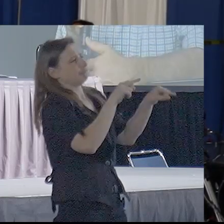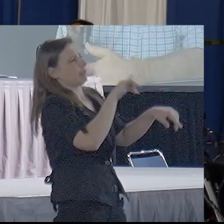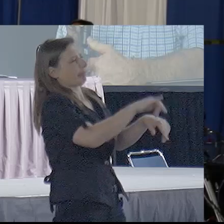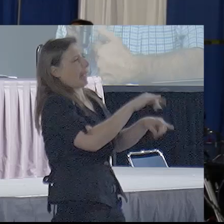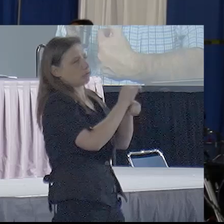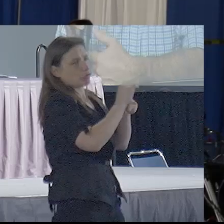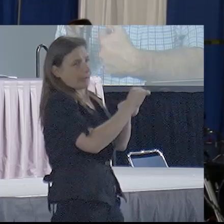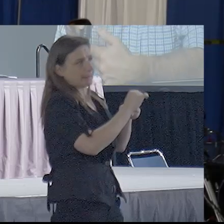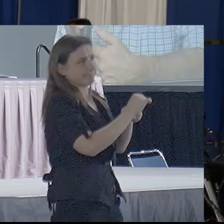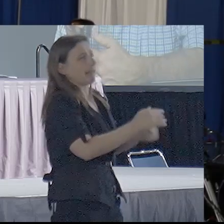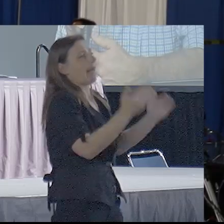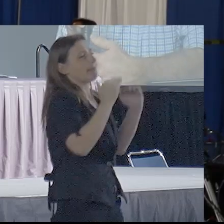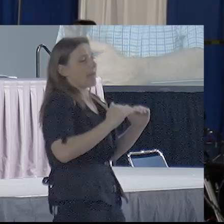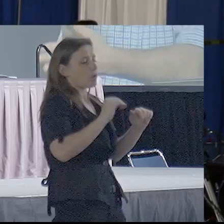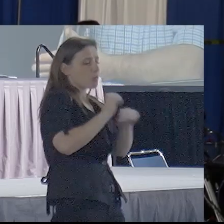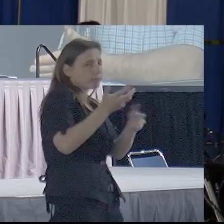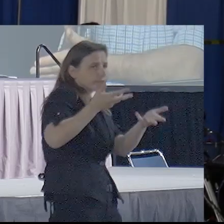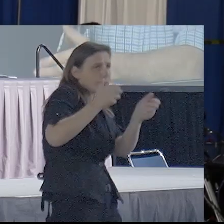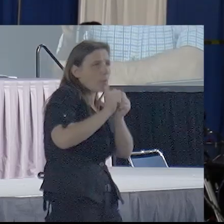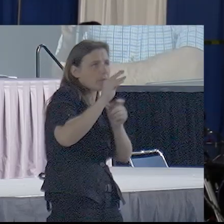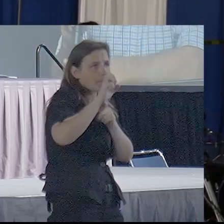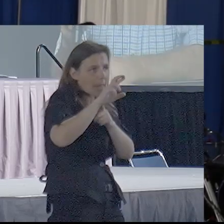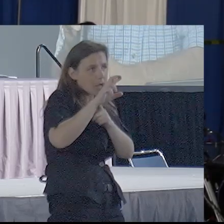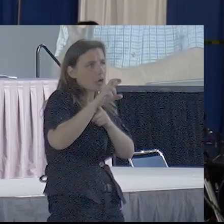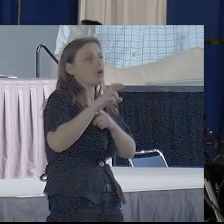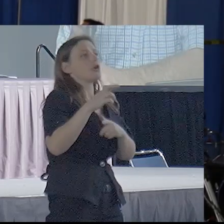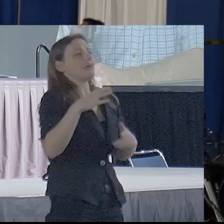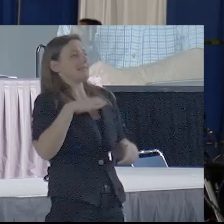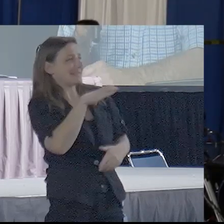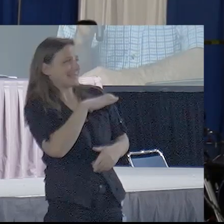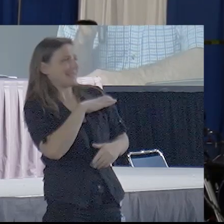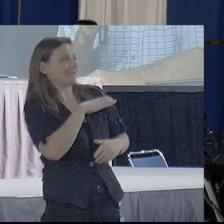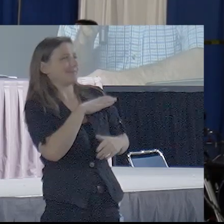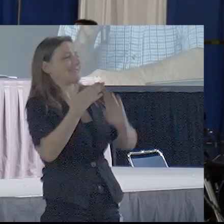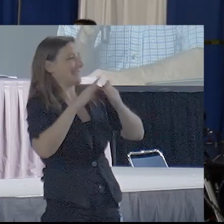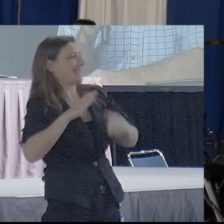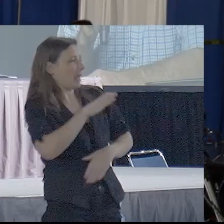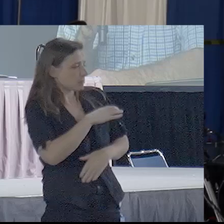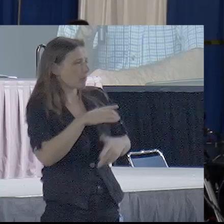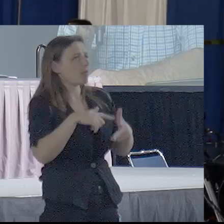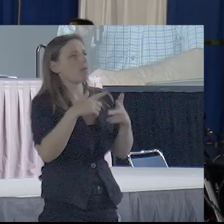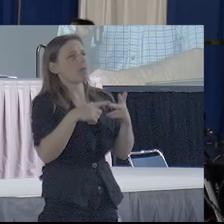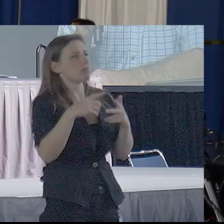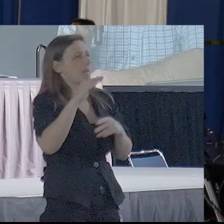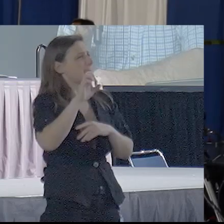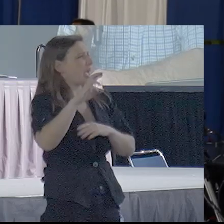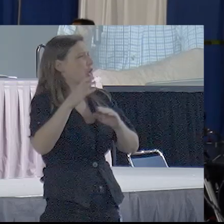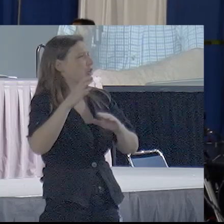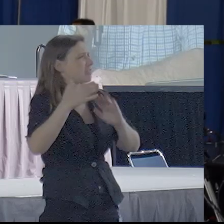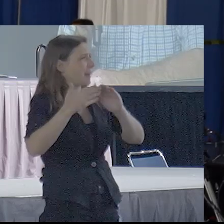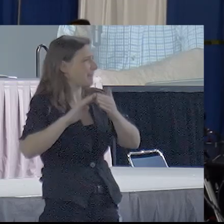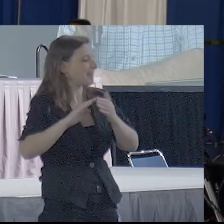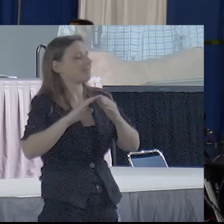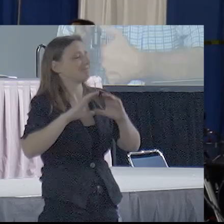with your mayor and your city council and your mayor's committee. The governor's committee supports a network of mayor's